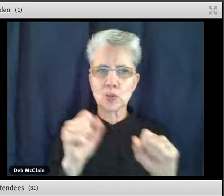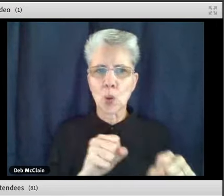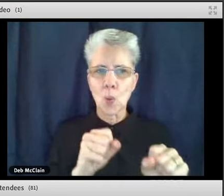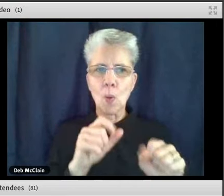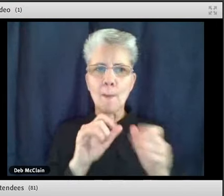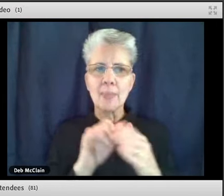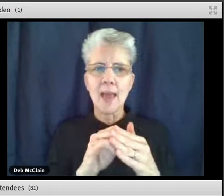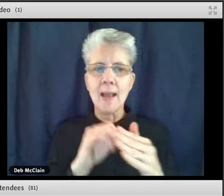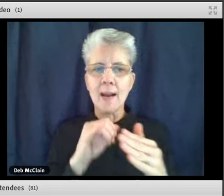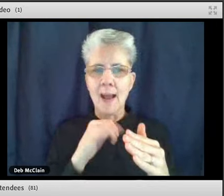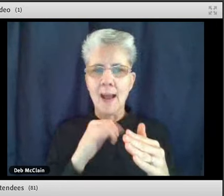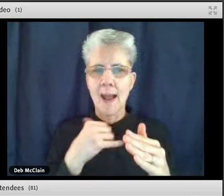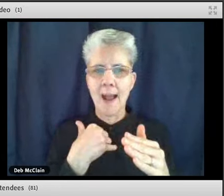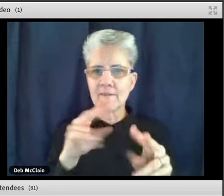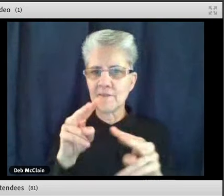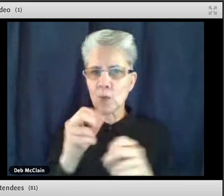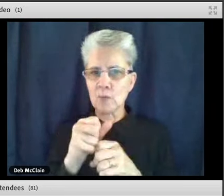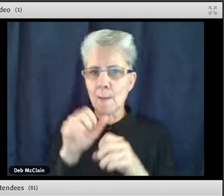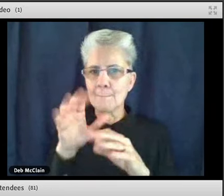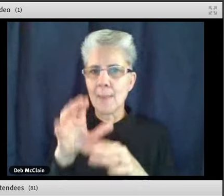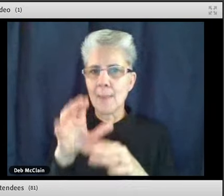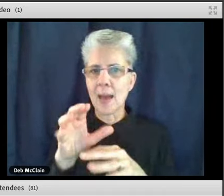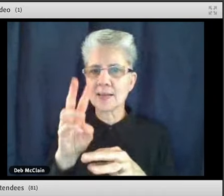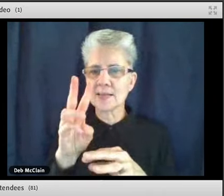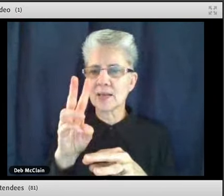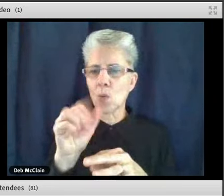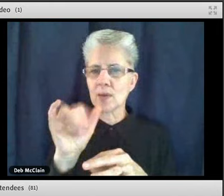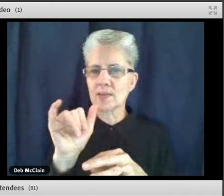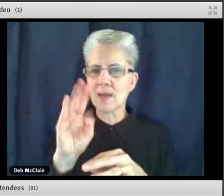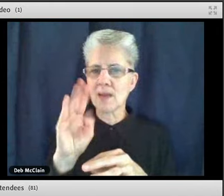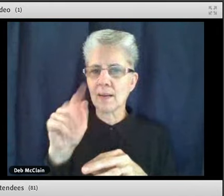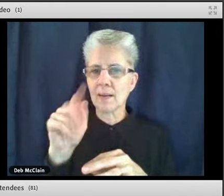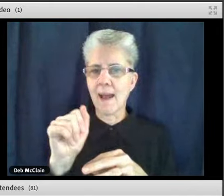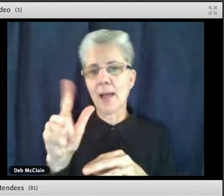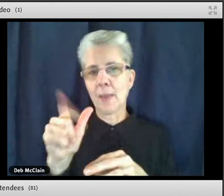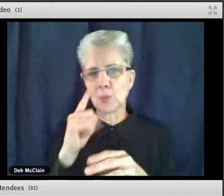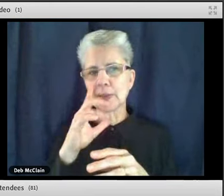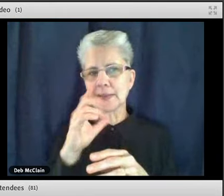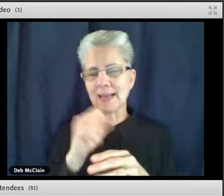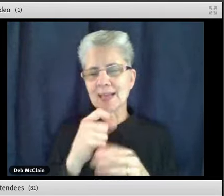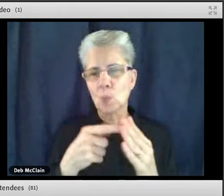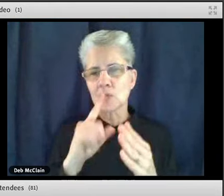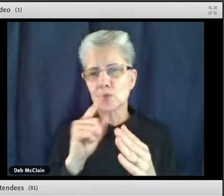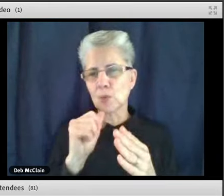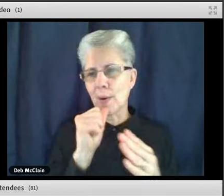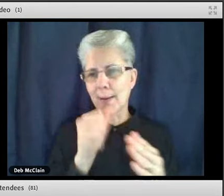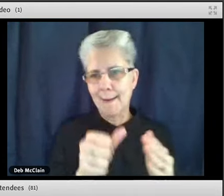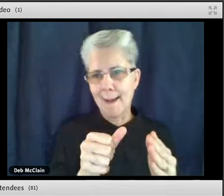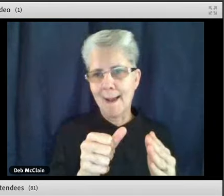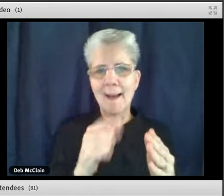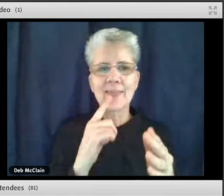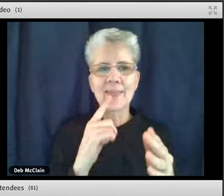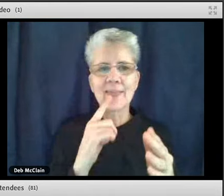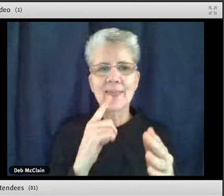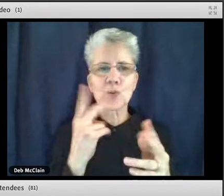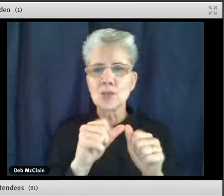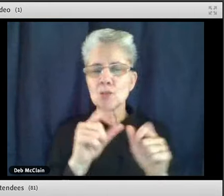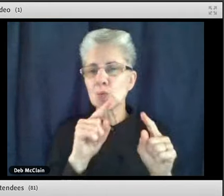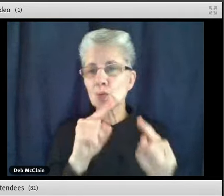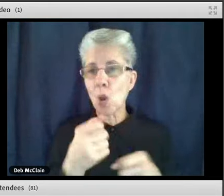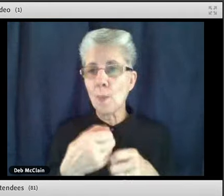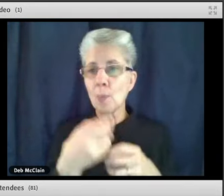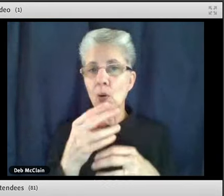true. You can also check images and videos. I'm going to run through a couple of quick sites.